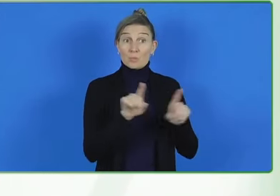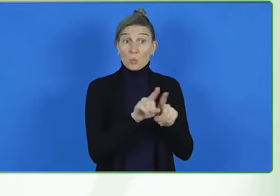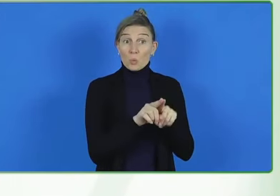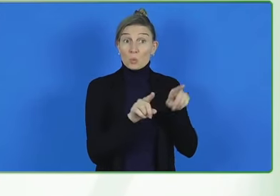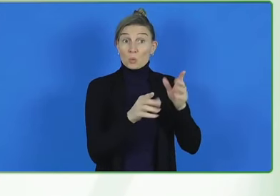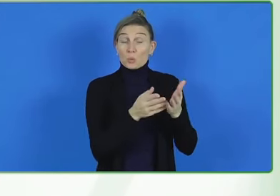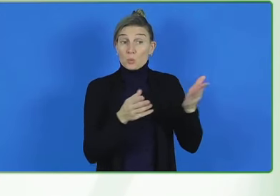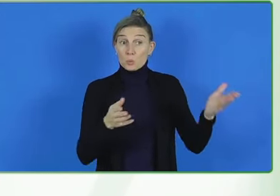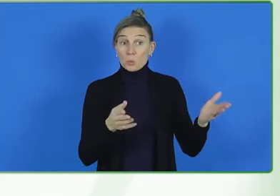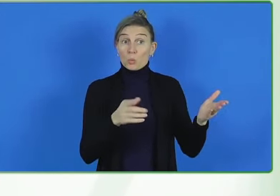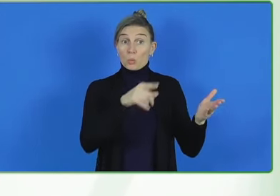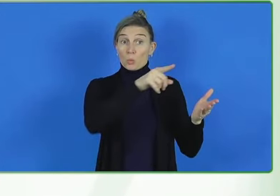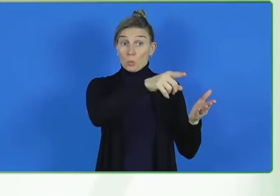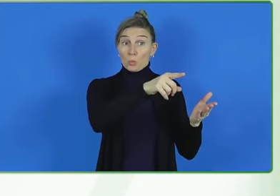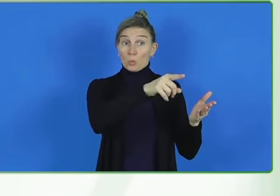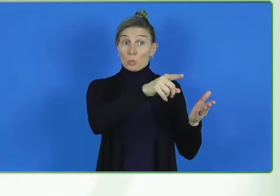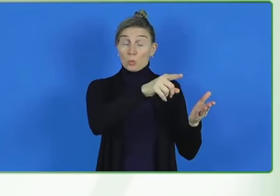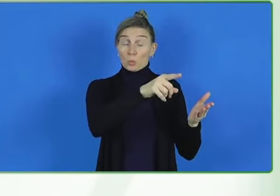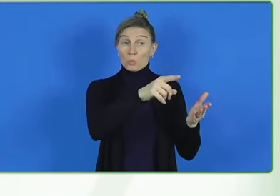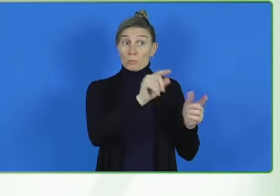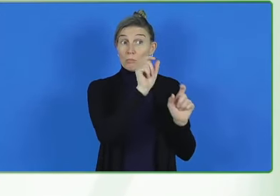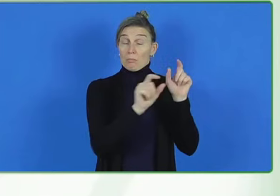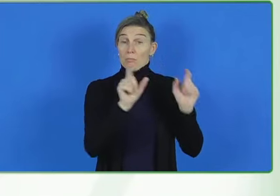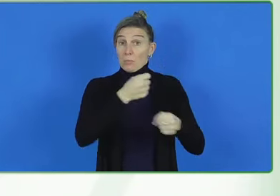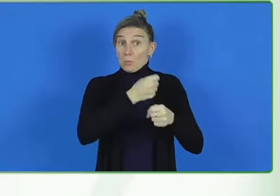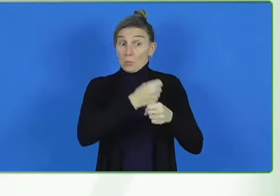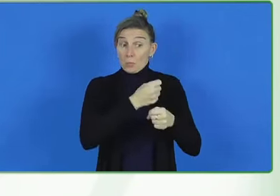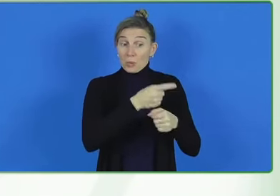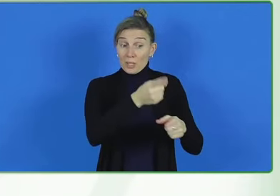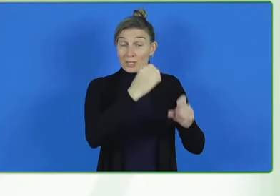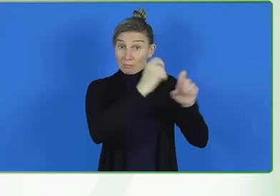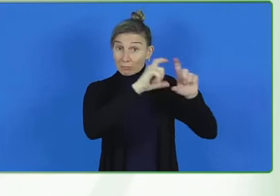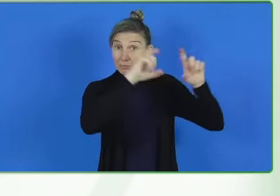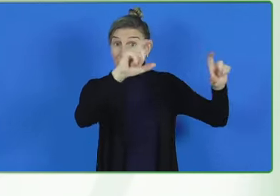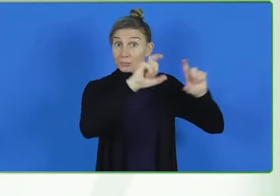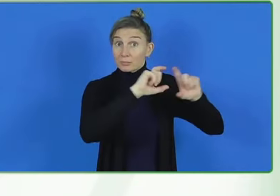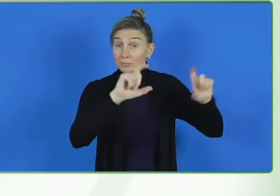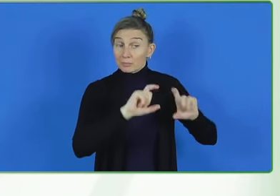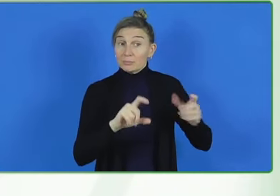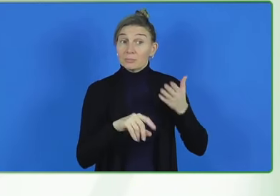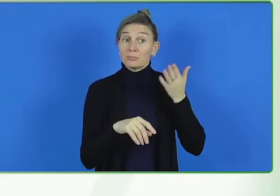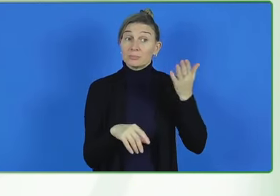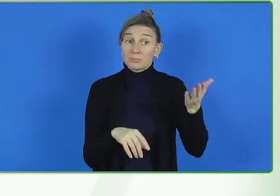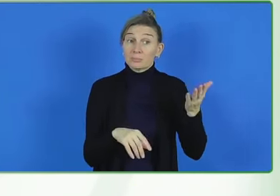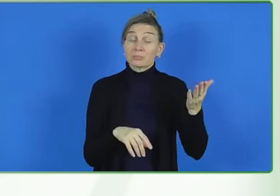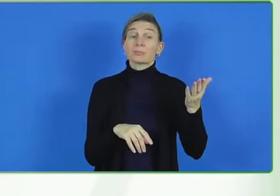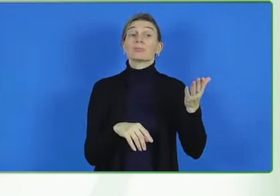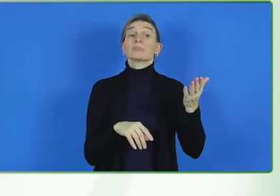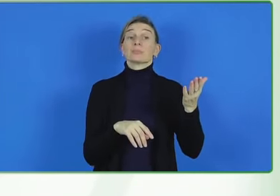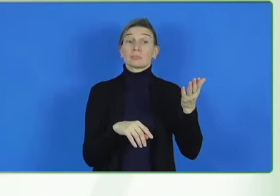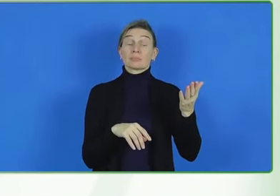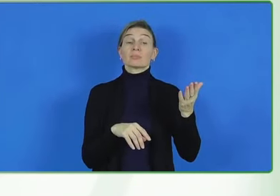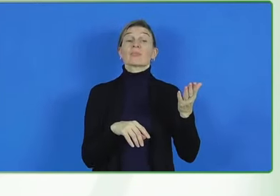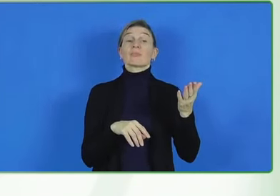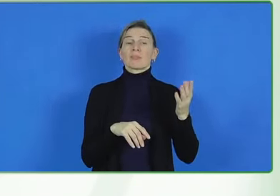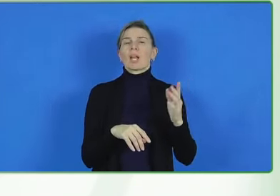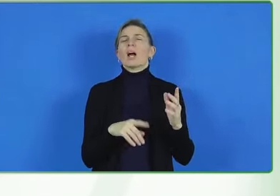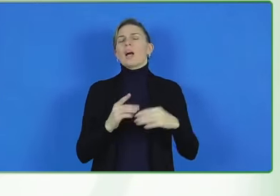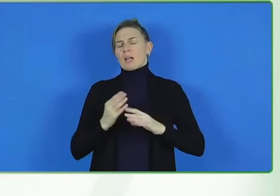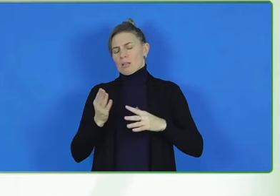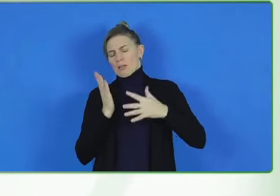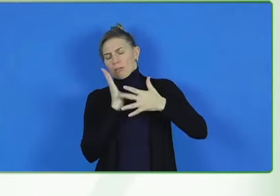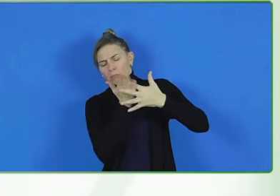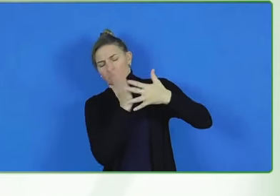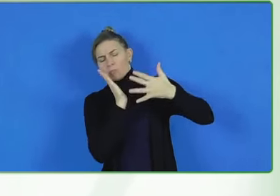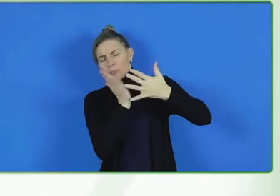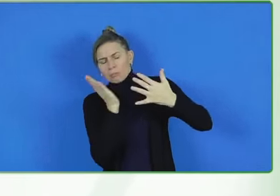well as in between, we had many meetings with ITU and WHO.